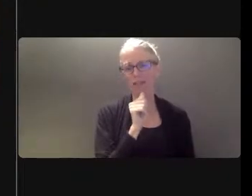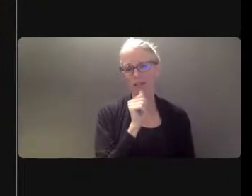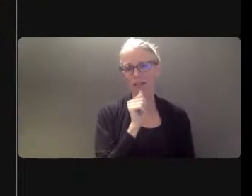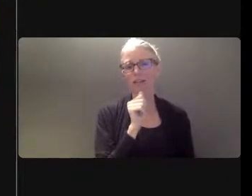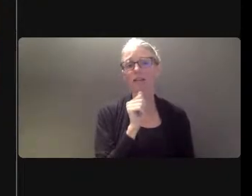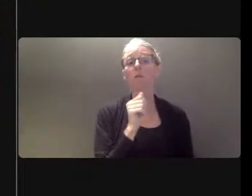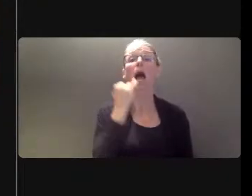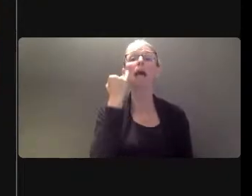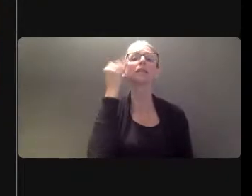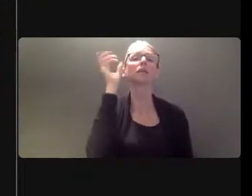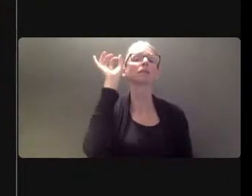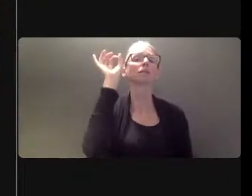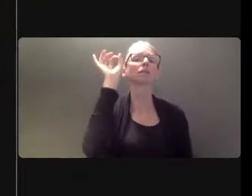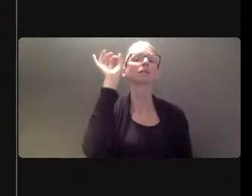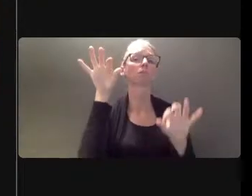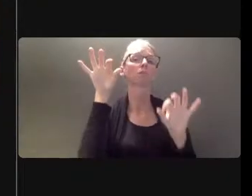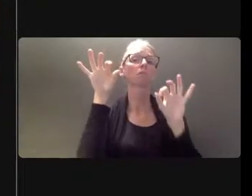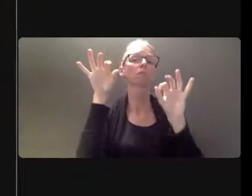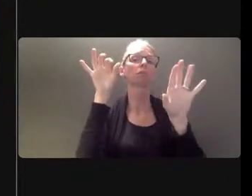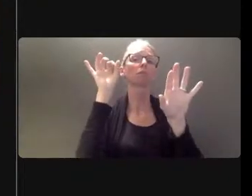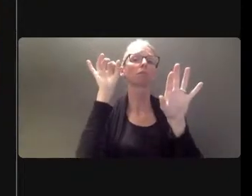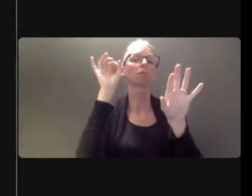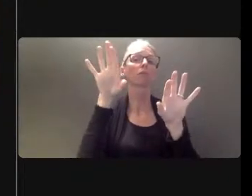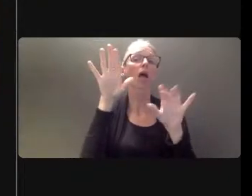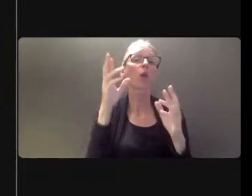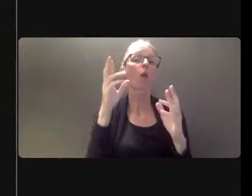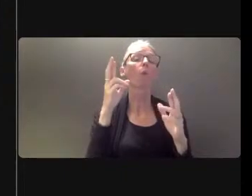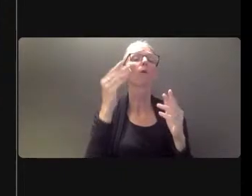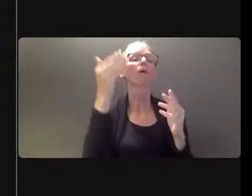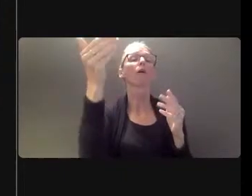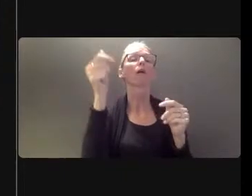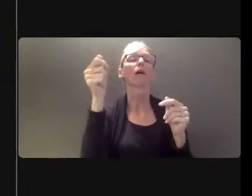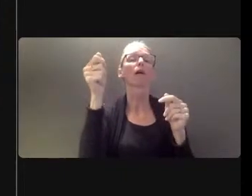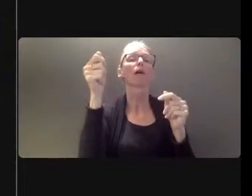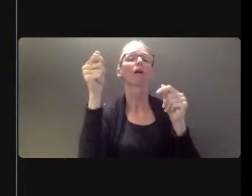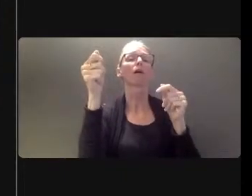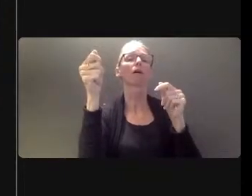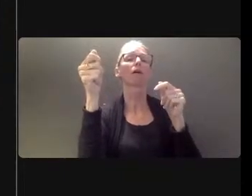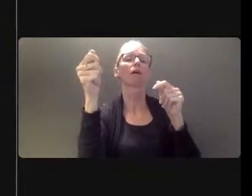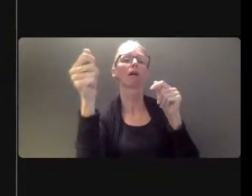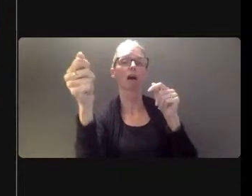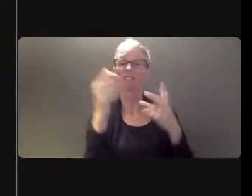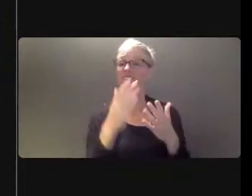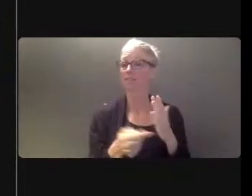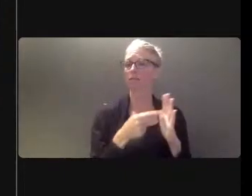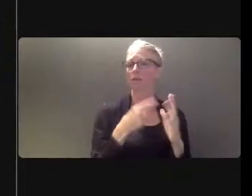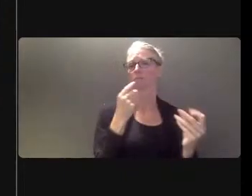hopefully, you know, we can see that change over time. And sometimes it's quicker than others.